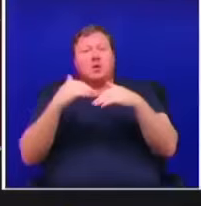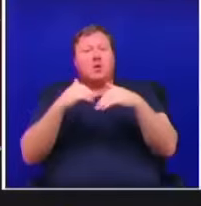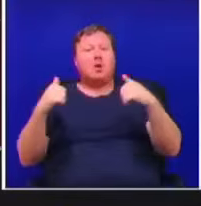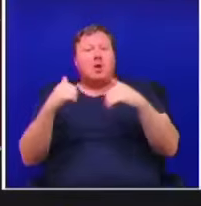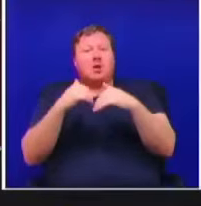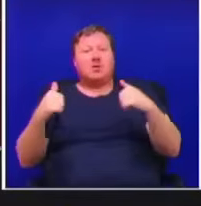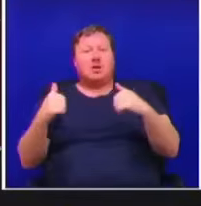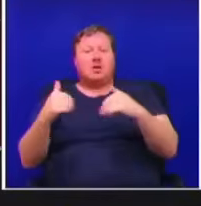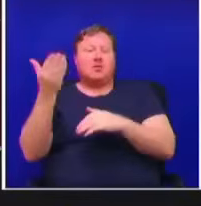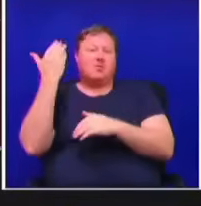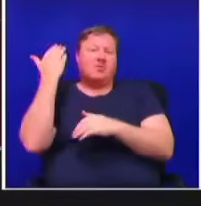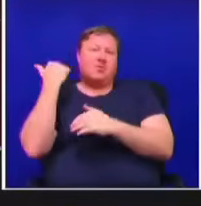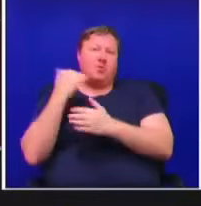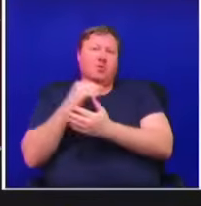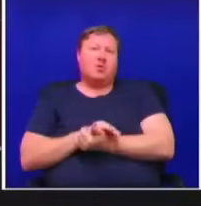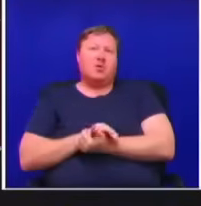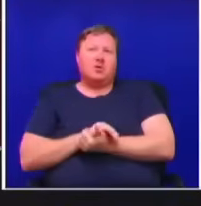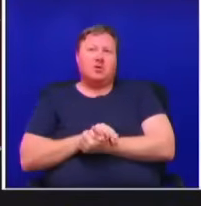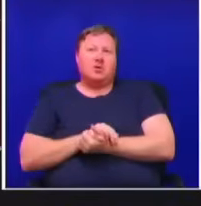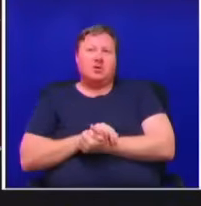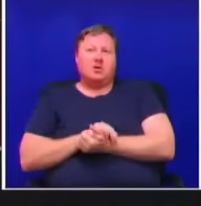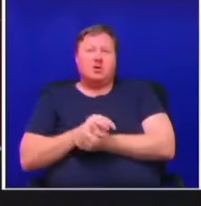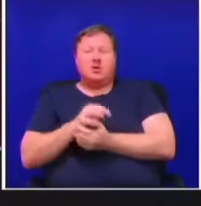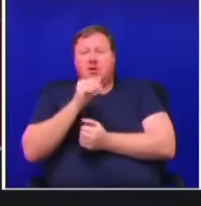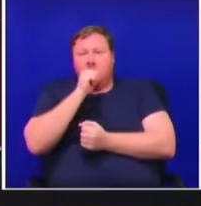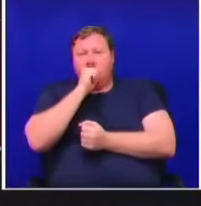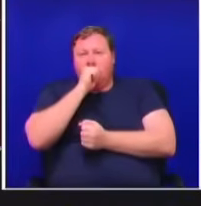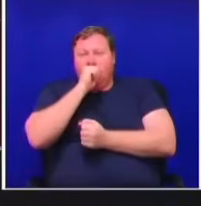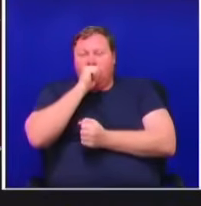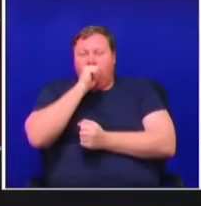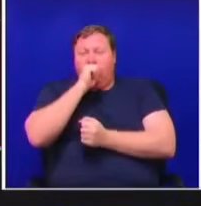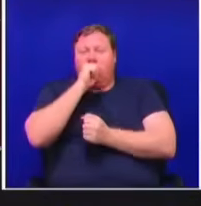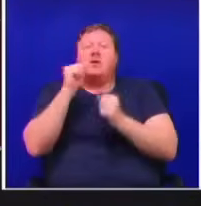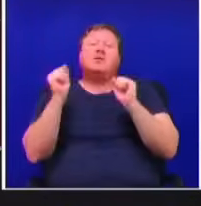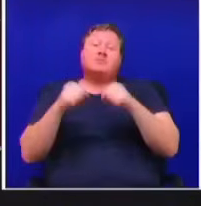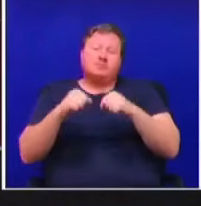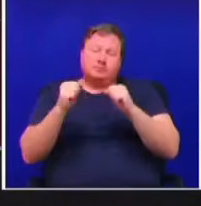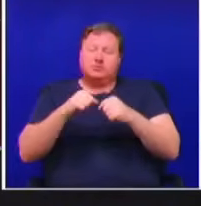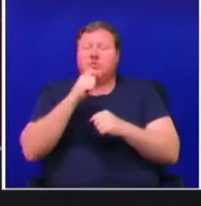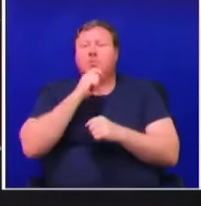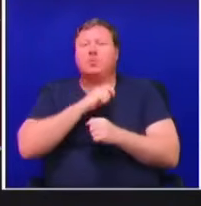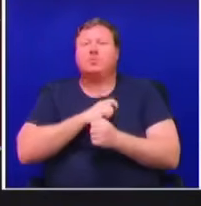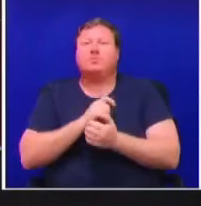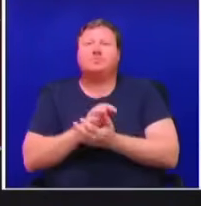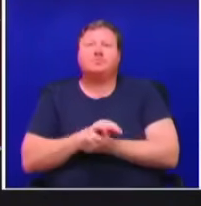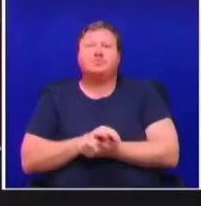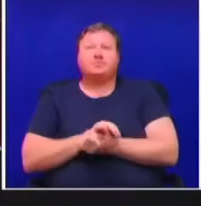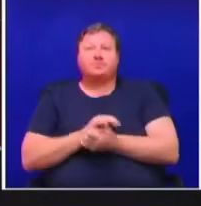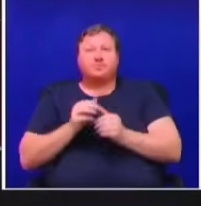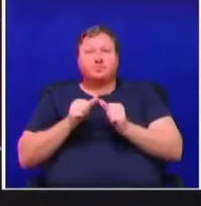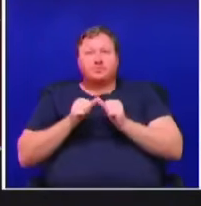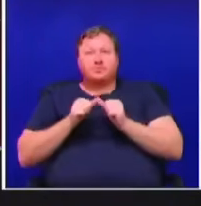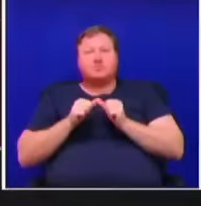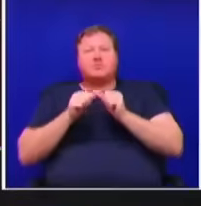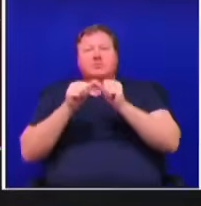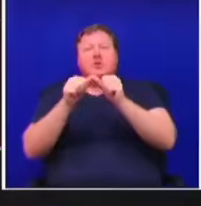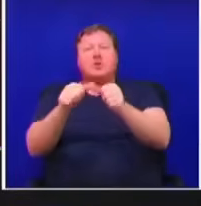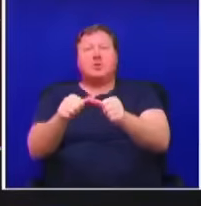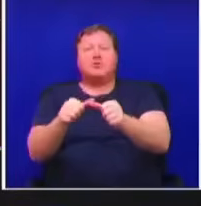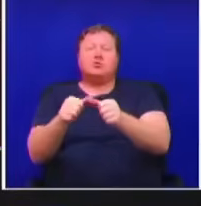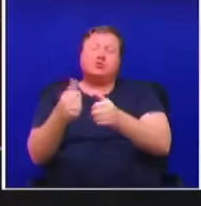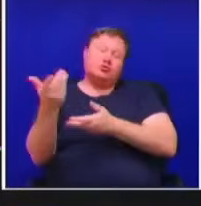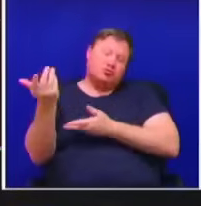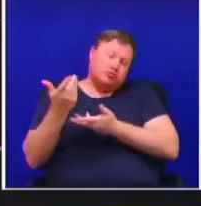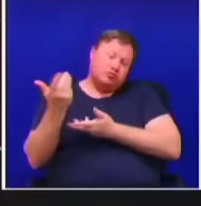a gigantic struggle against apartheid. I said, yes, they did support us, and we've continued to engage with